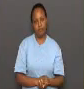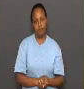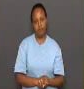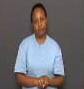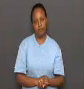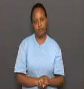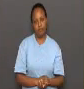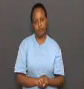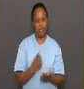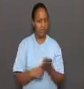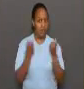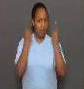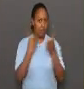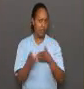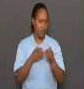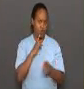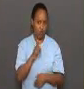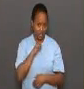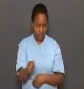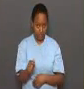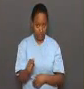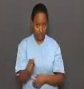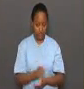That is easy to understand, is it not?